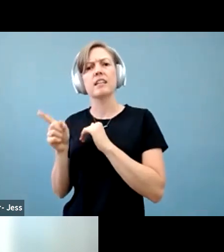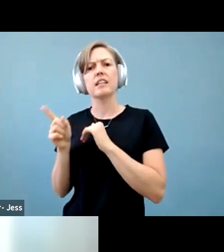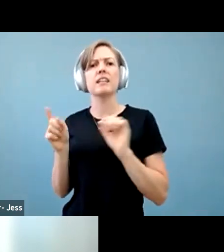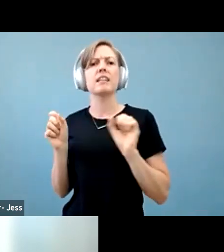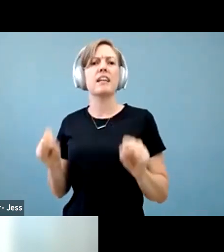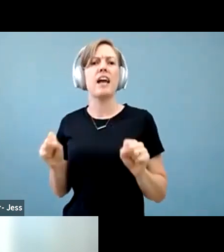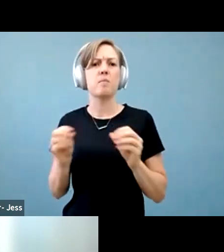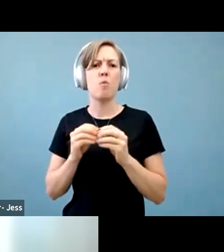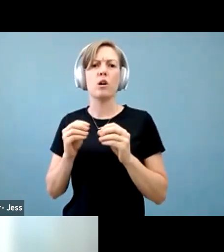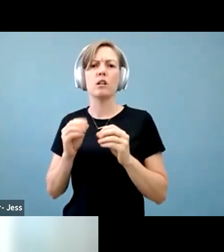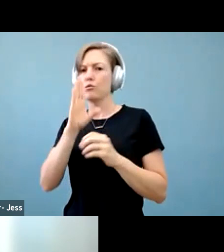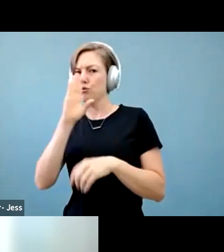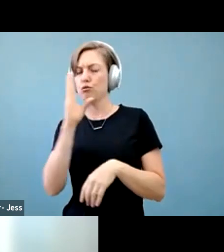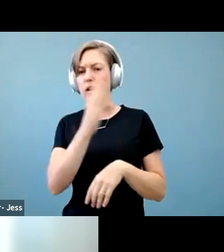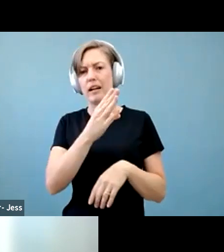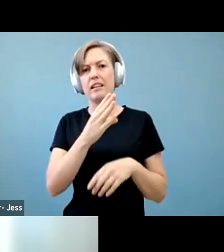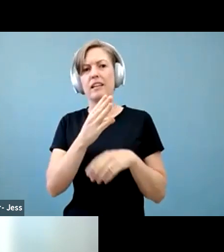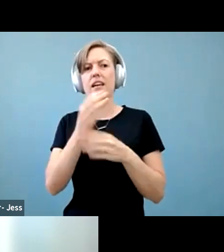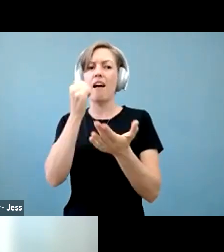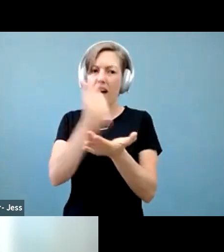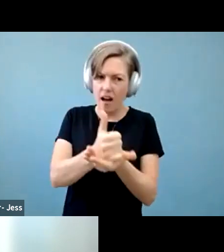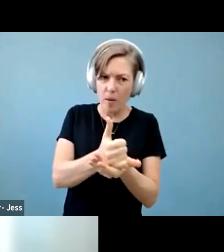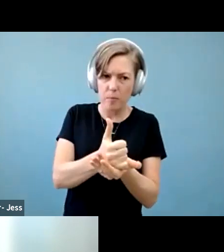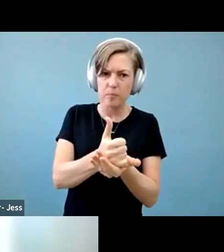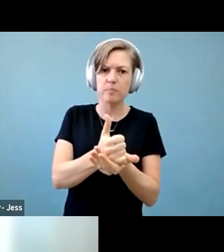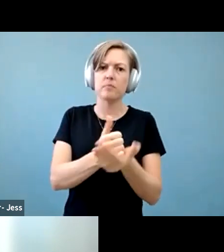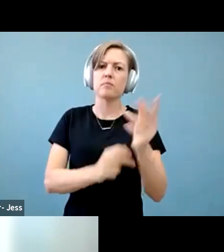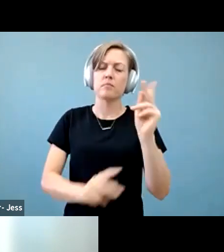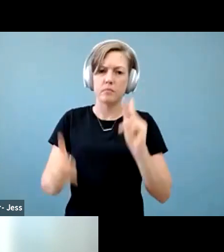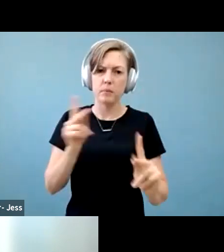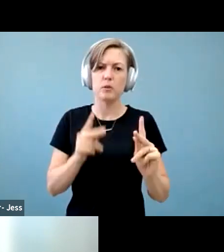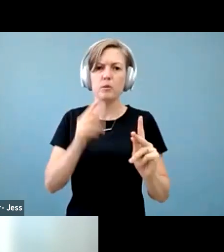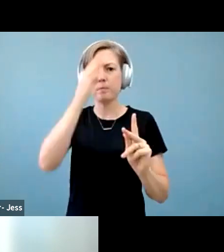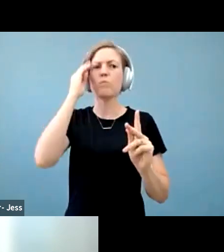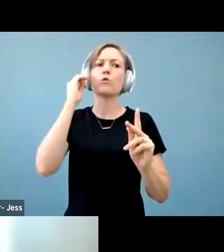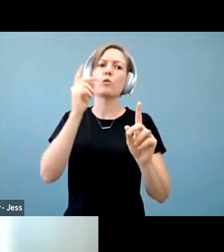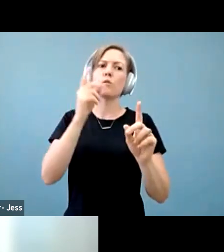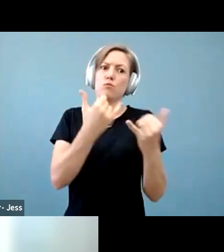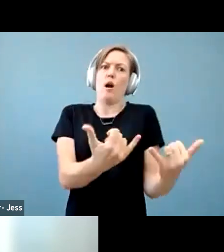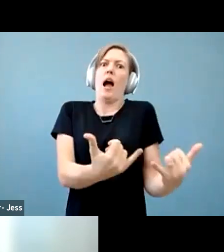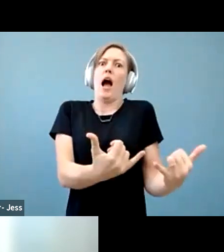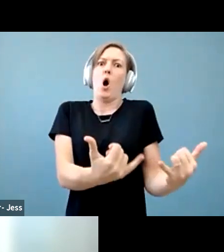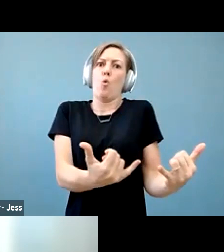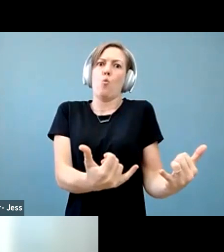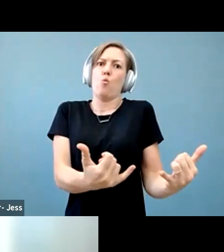more directly help people, where they are and as they are, right?